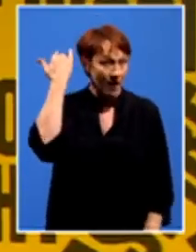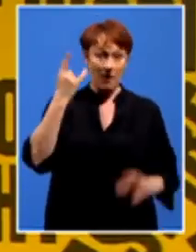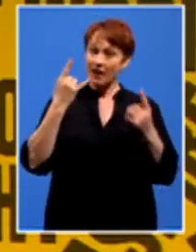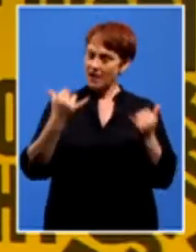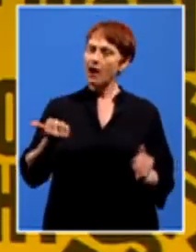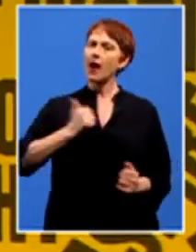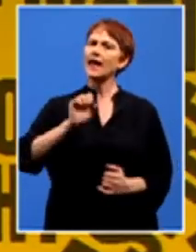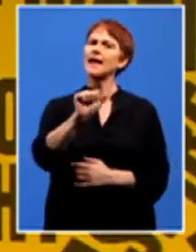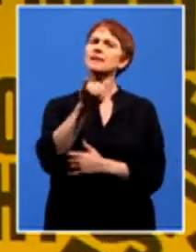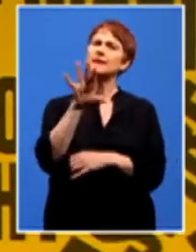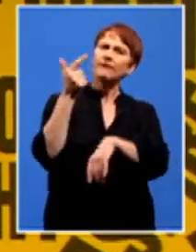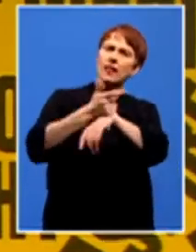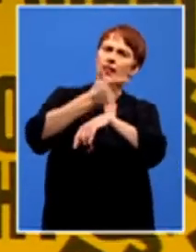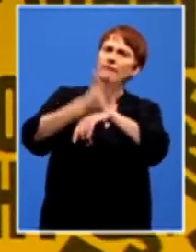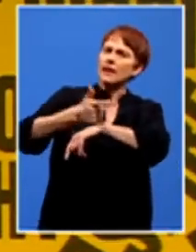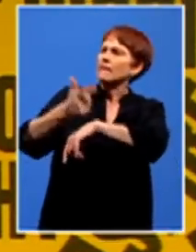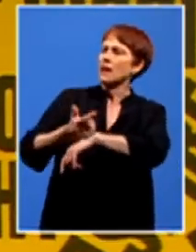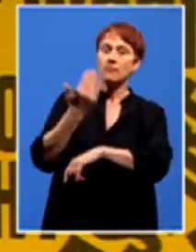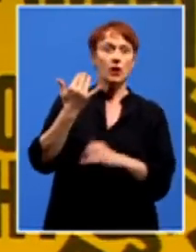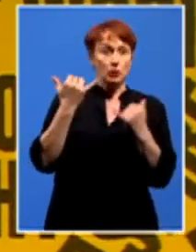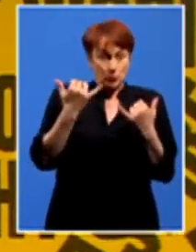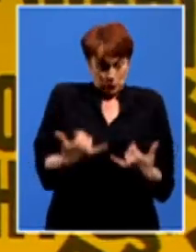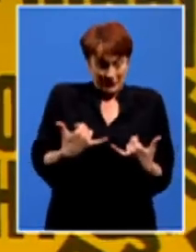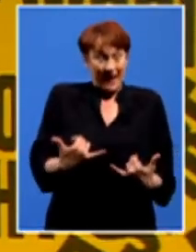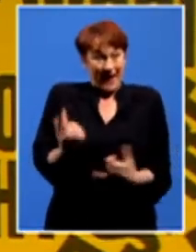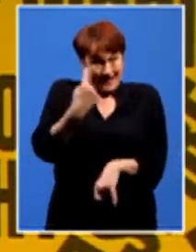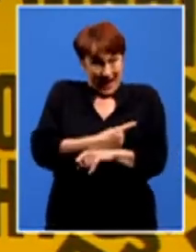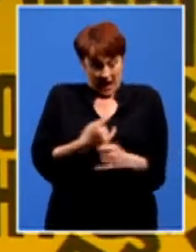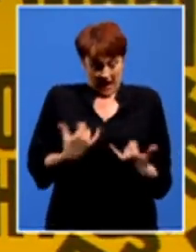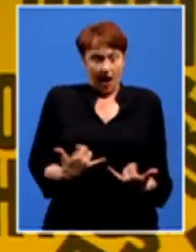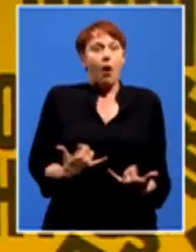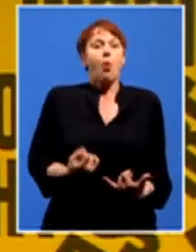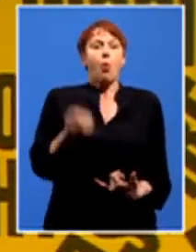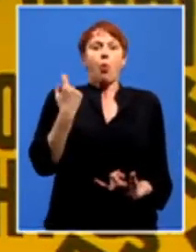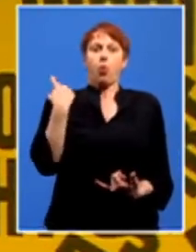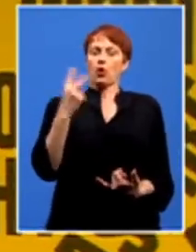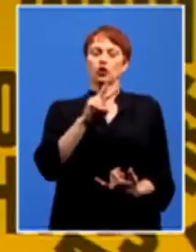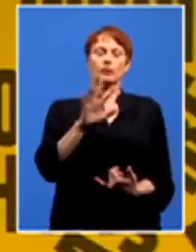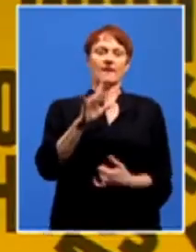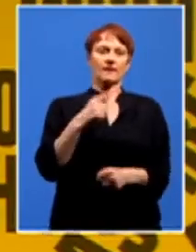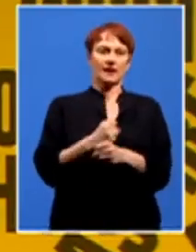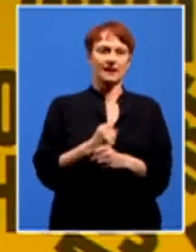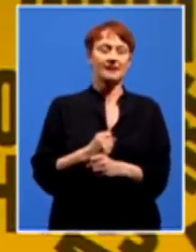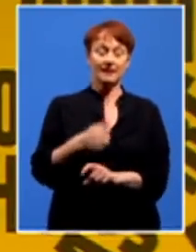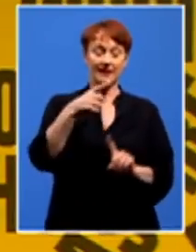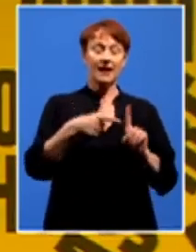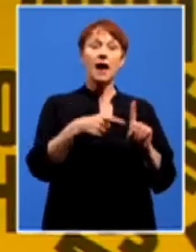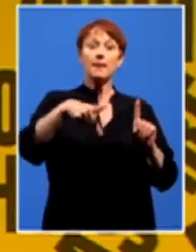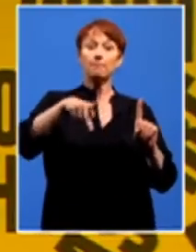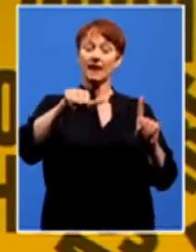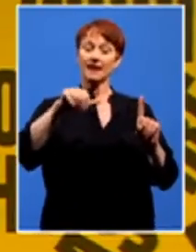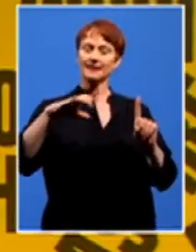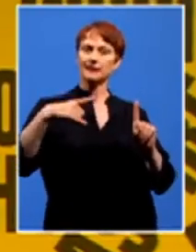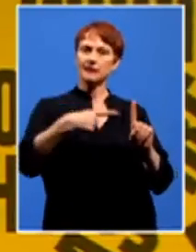events to that very day 25 years ago. Now, the PAC's Clarence Makwetu, remember him?